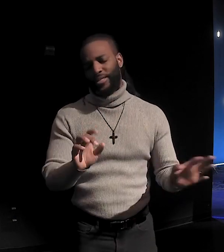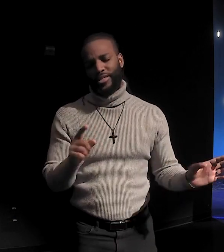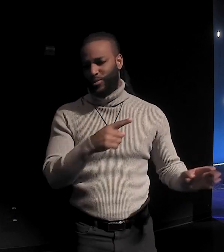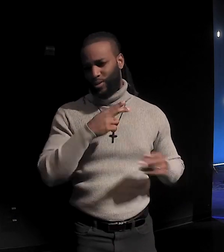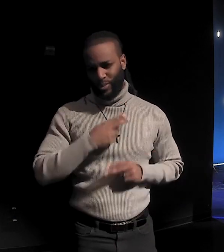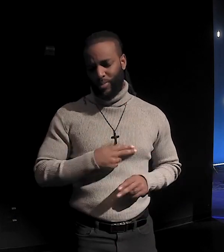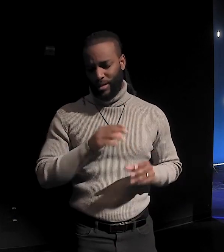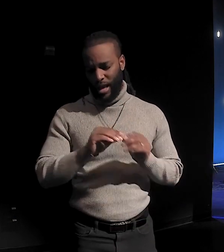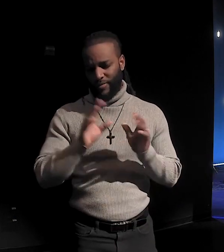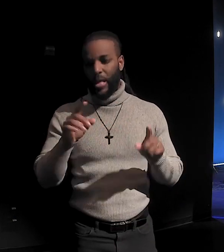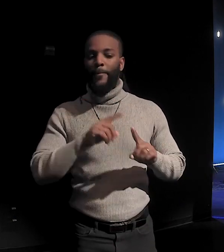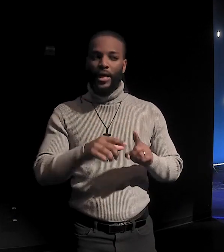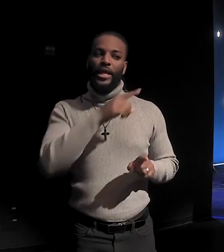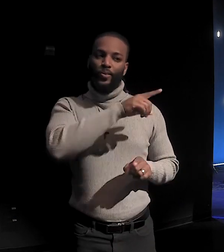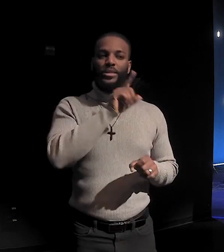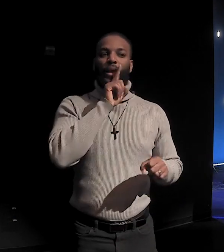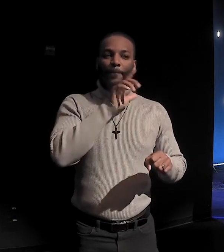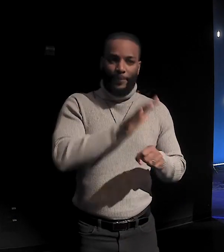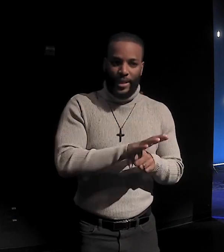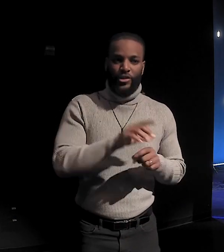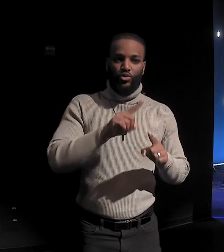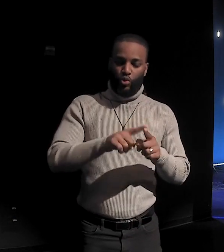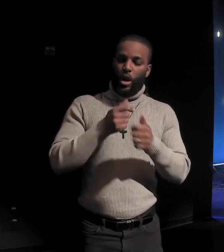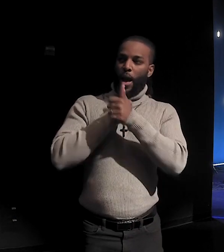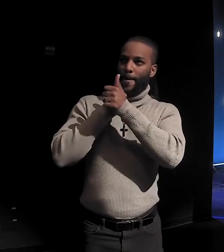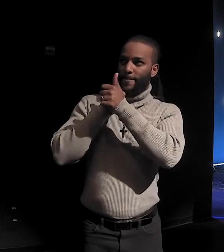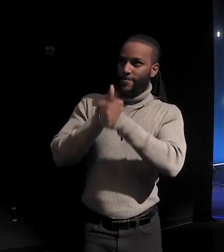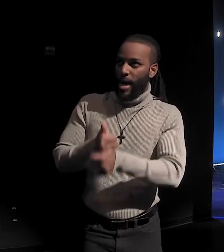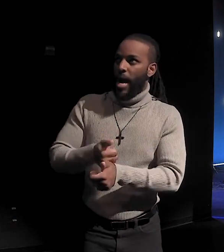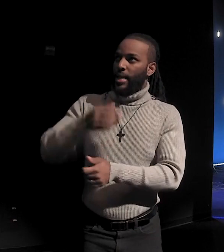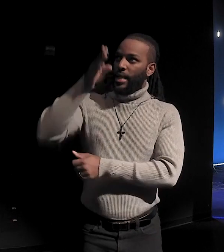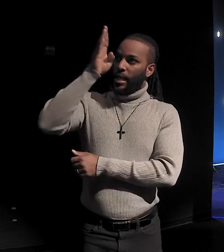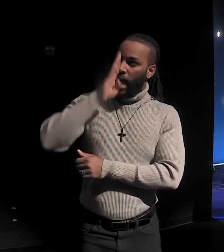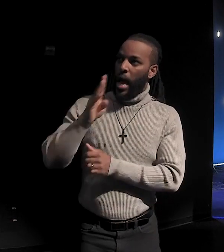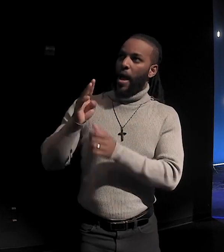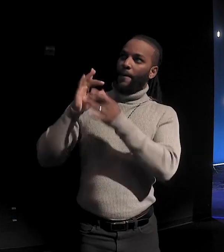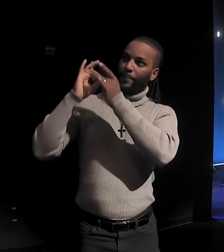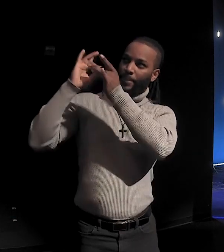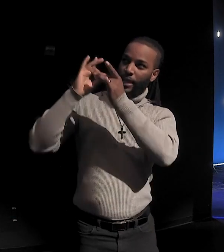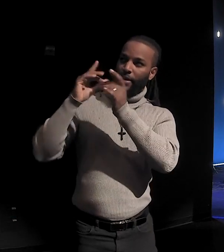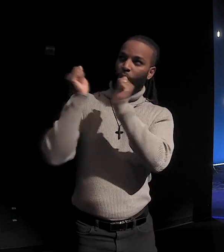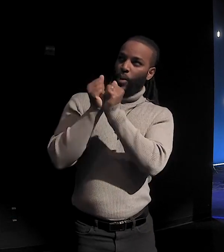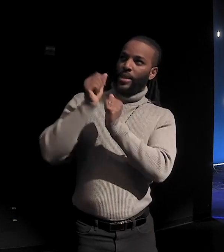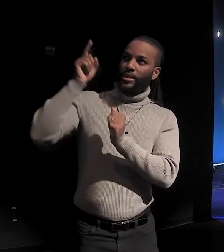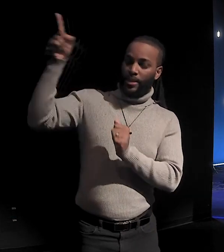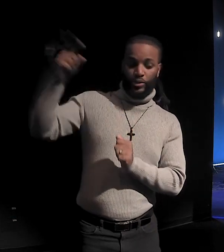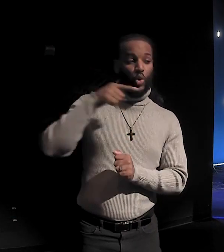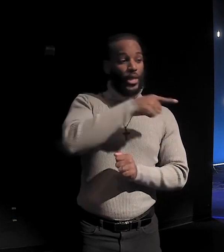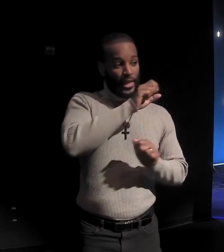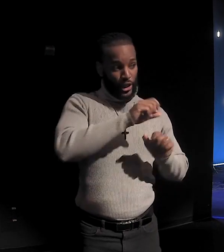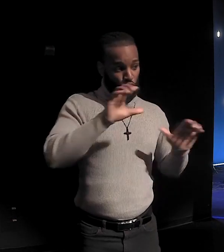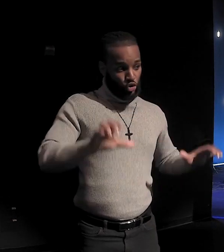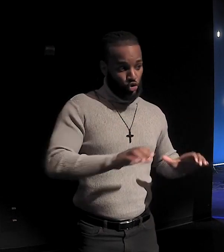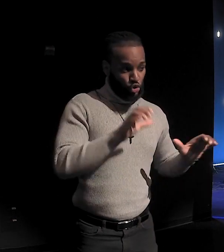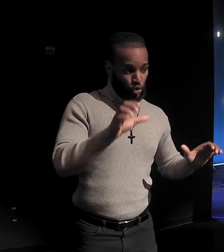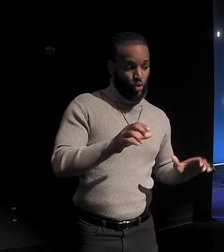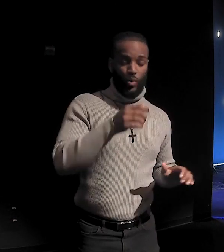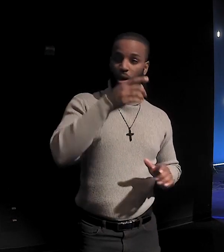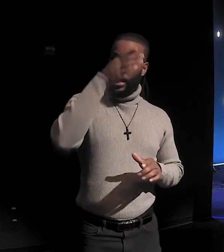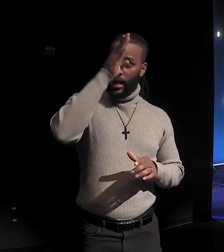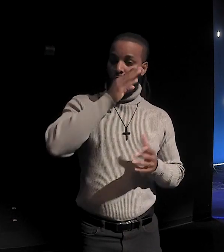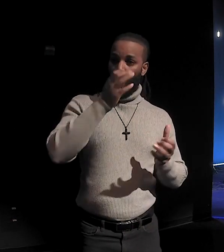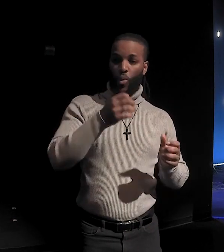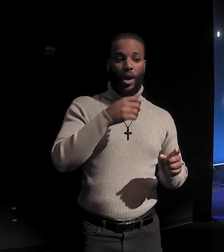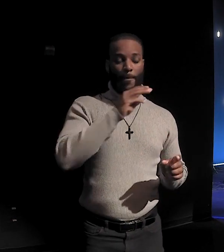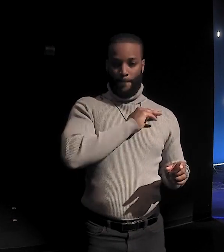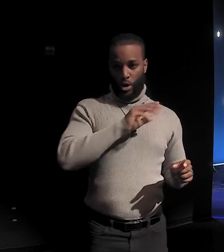anybody, but he was committed to abiding, to being with Jesus so that he would do what God had called him to do. He said